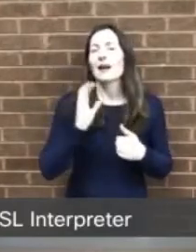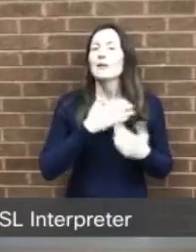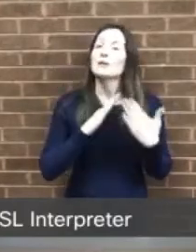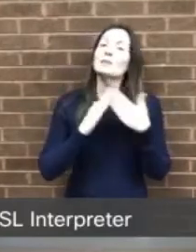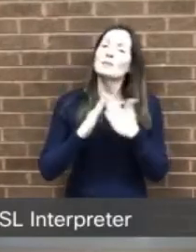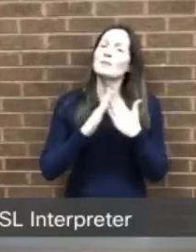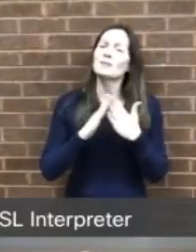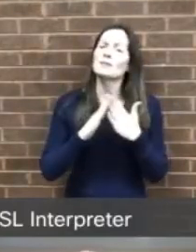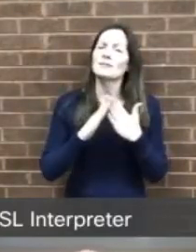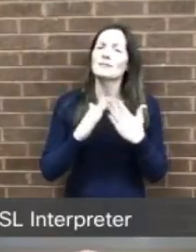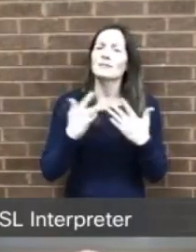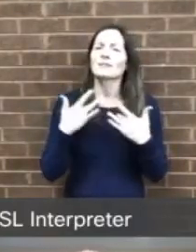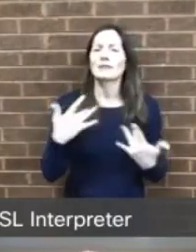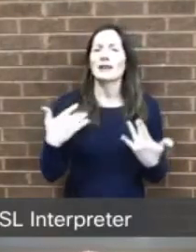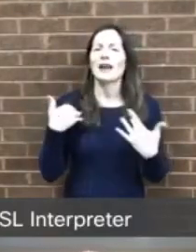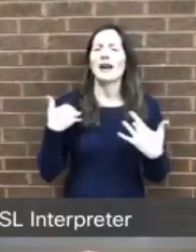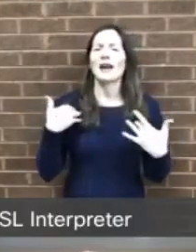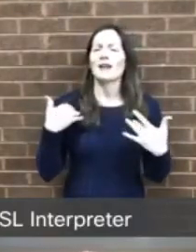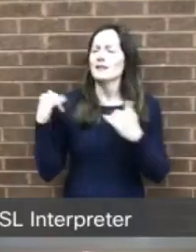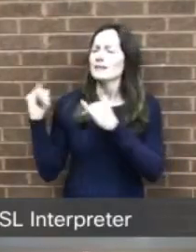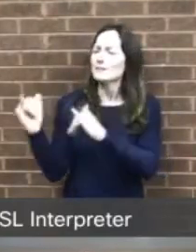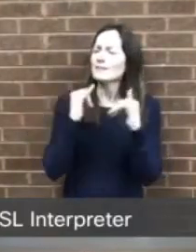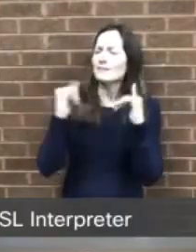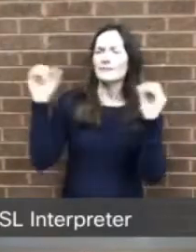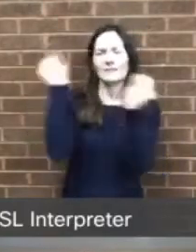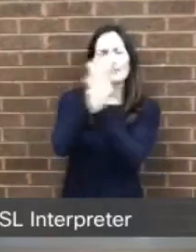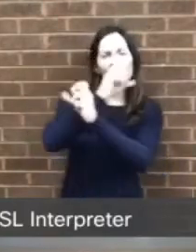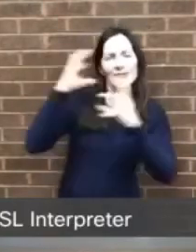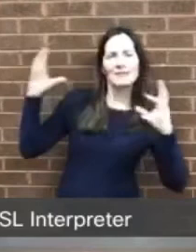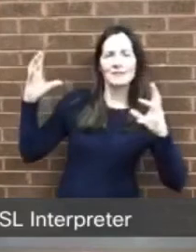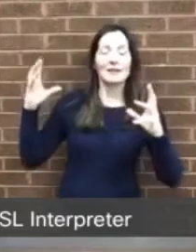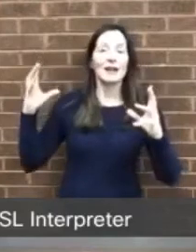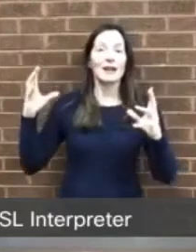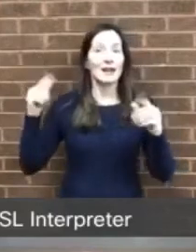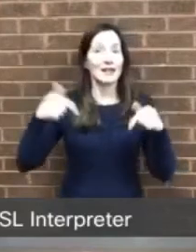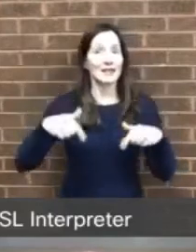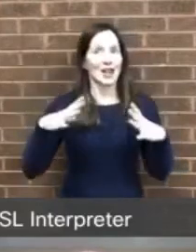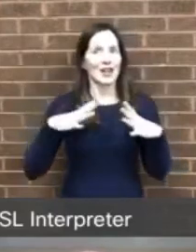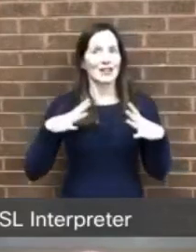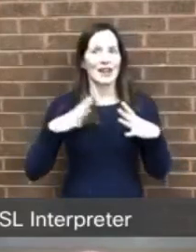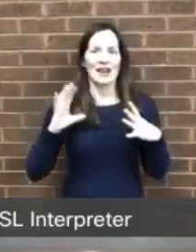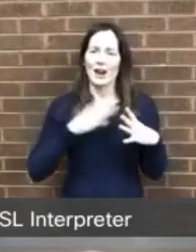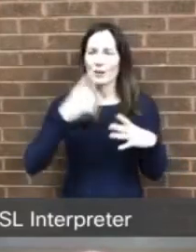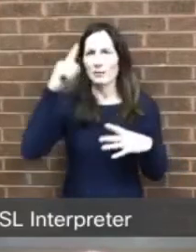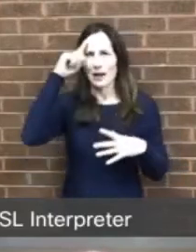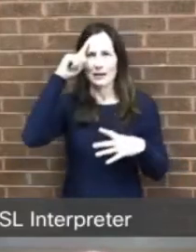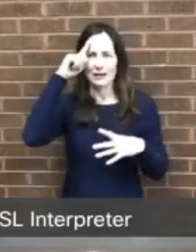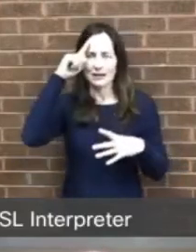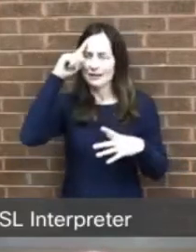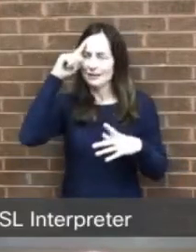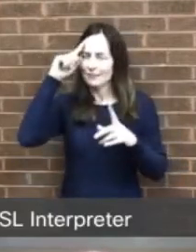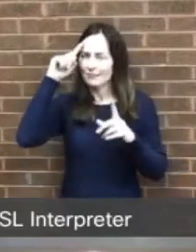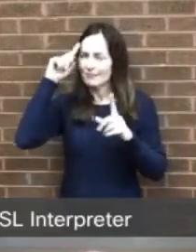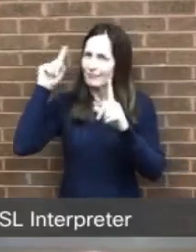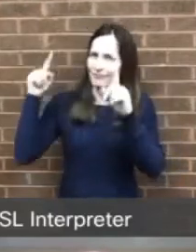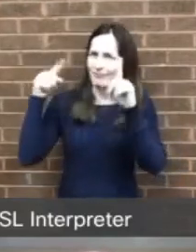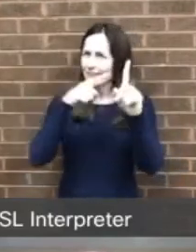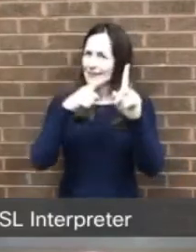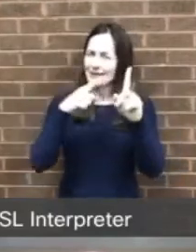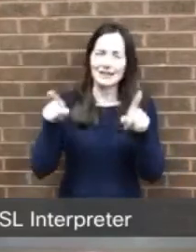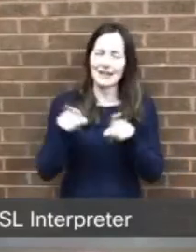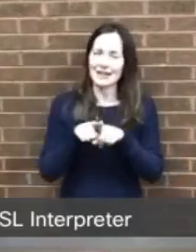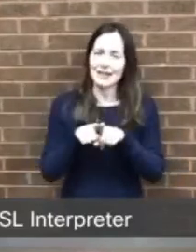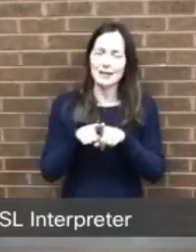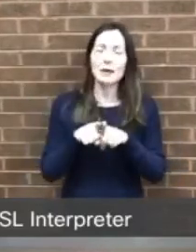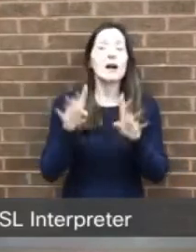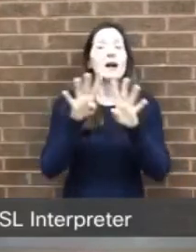vision and ideals, and at this holiday our minds are in the same place. Hanukkah is the commemoration